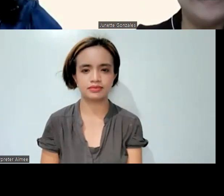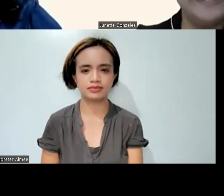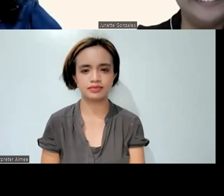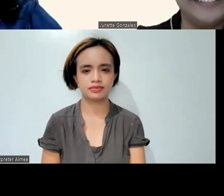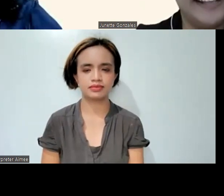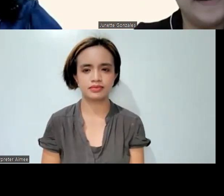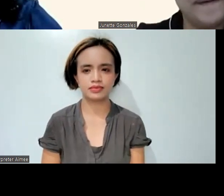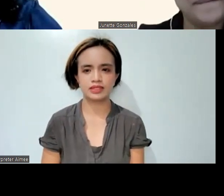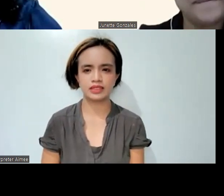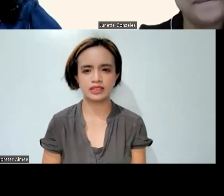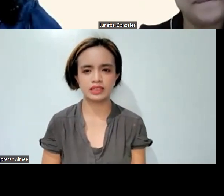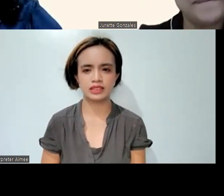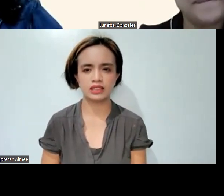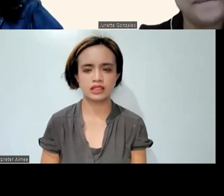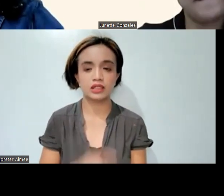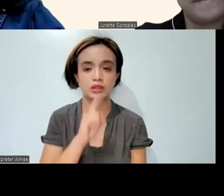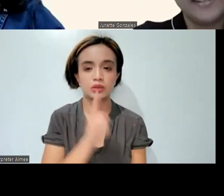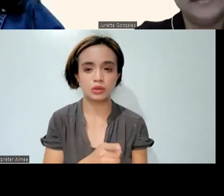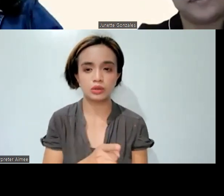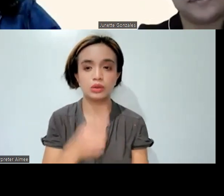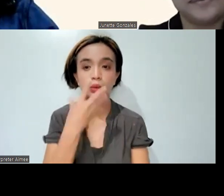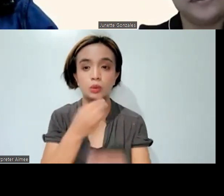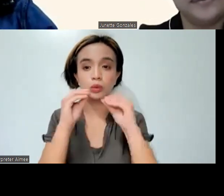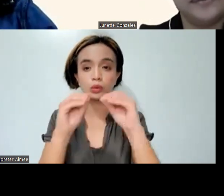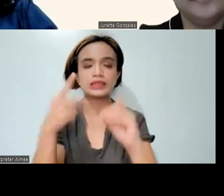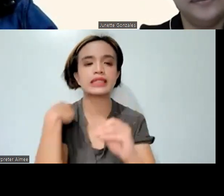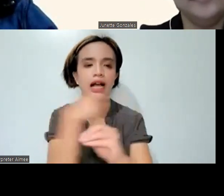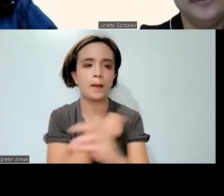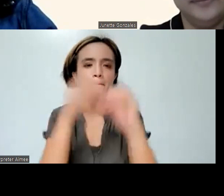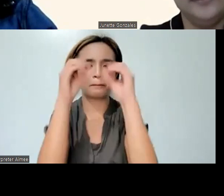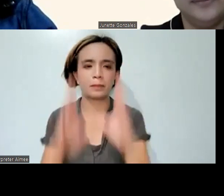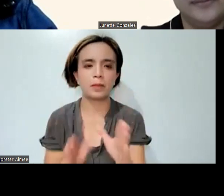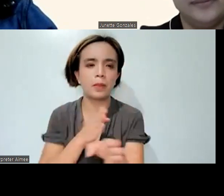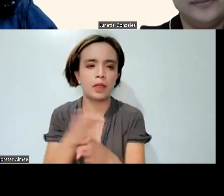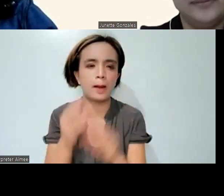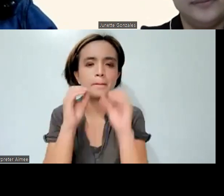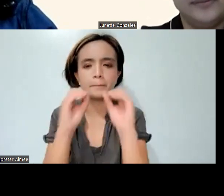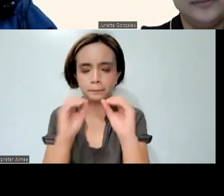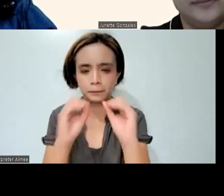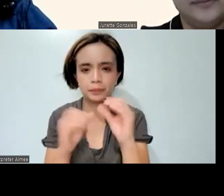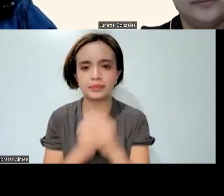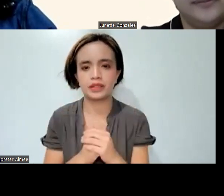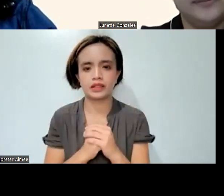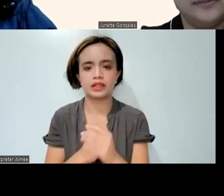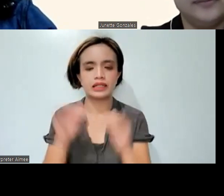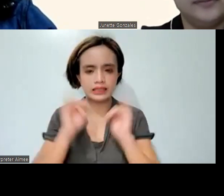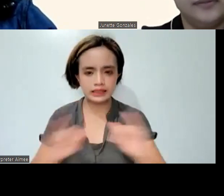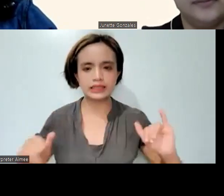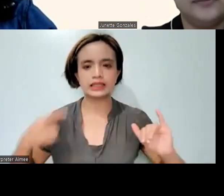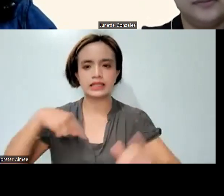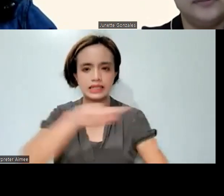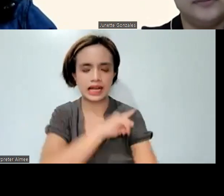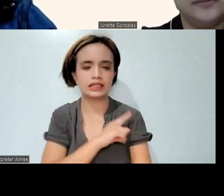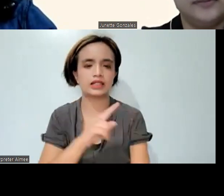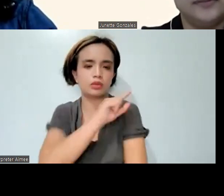Pero ang direkta namang nagtuturo ay tayong mga teachers. Parang nasa atin pa rin yung